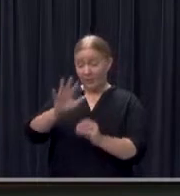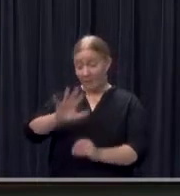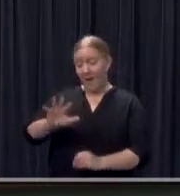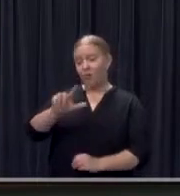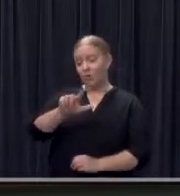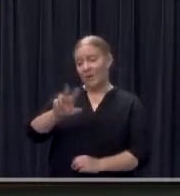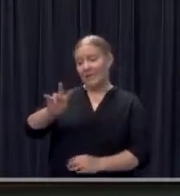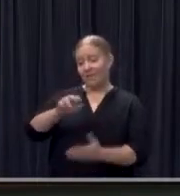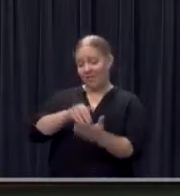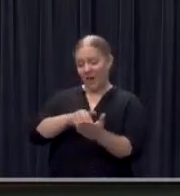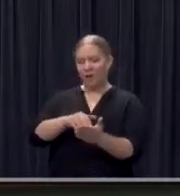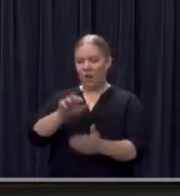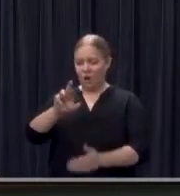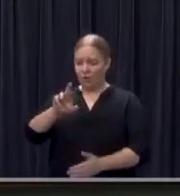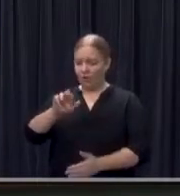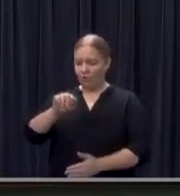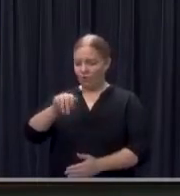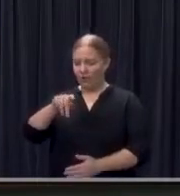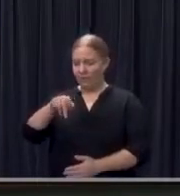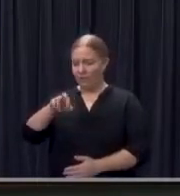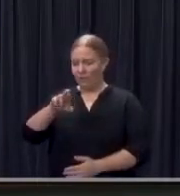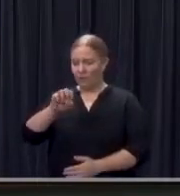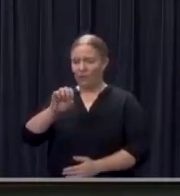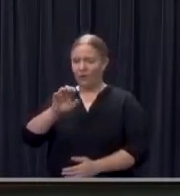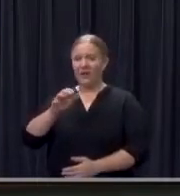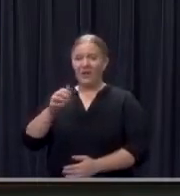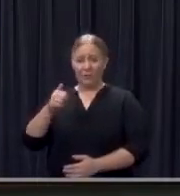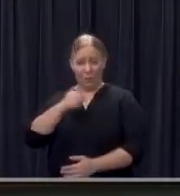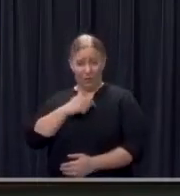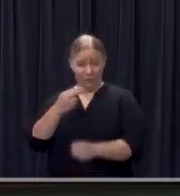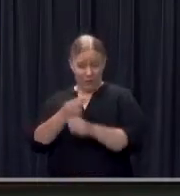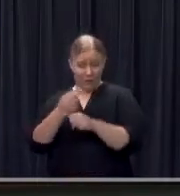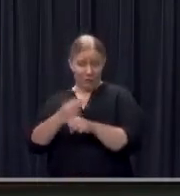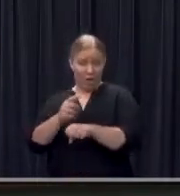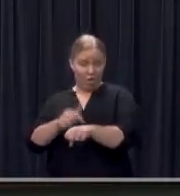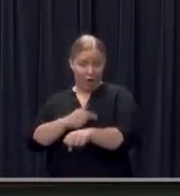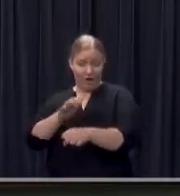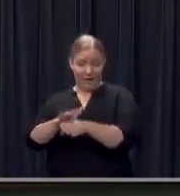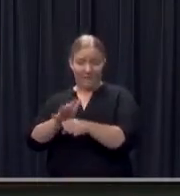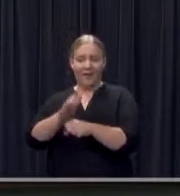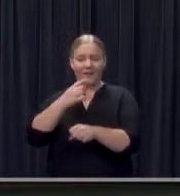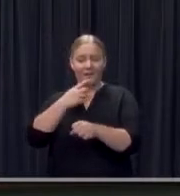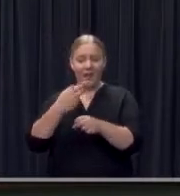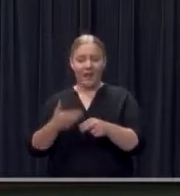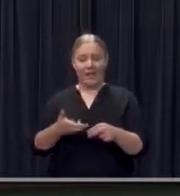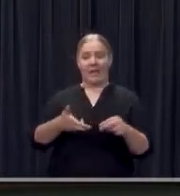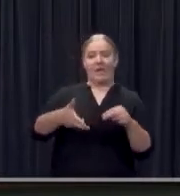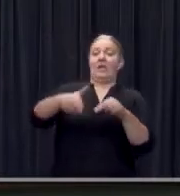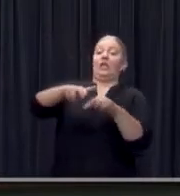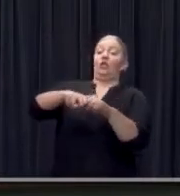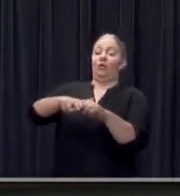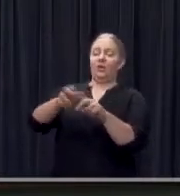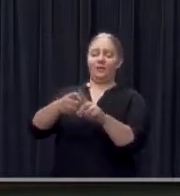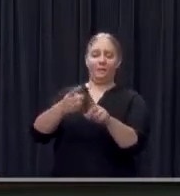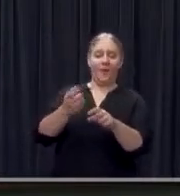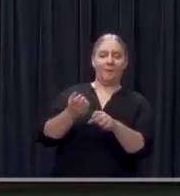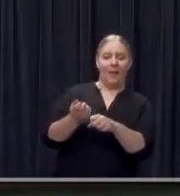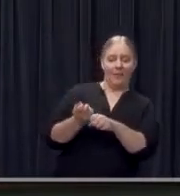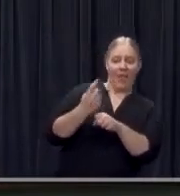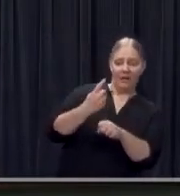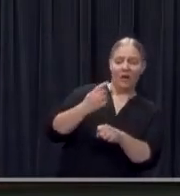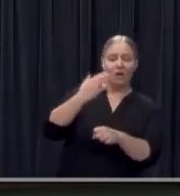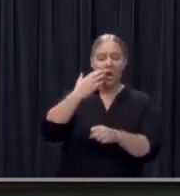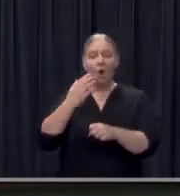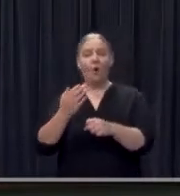Has Raptor been around long enough to be able to say that's an increase from a fall? Because I know in the last year,